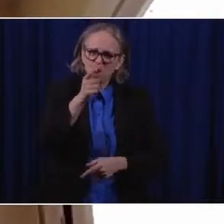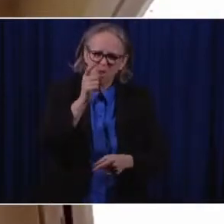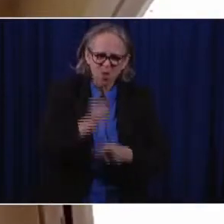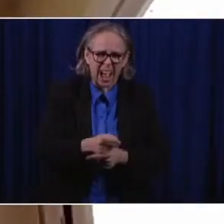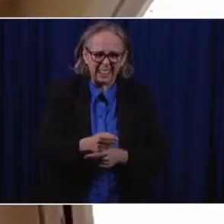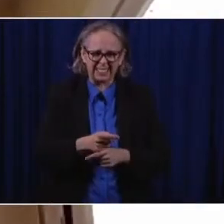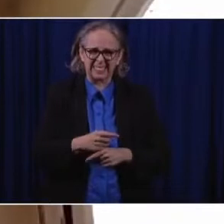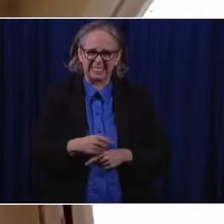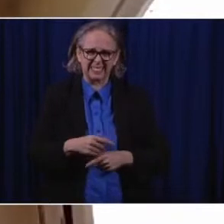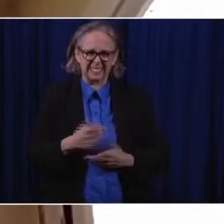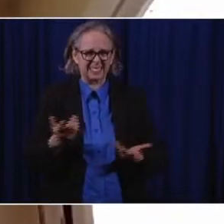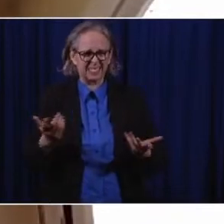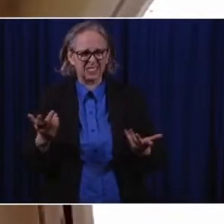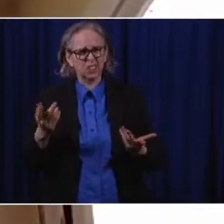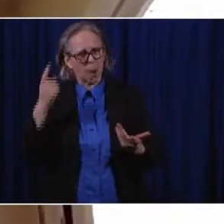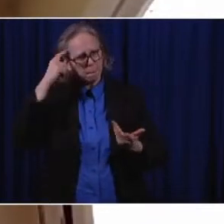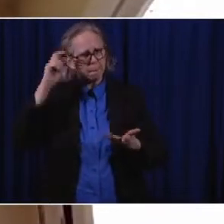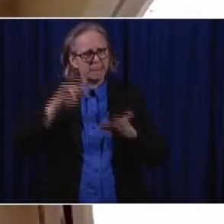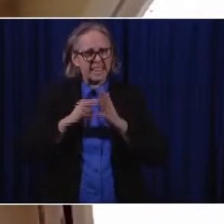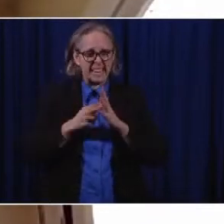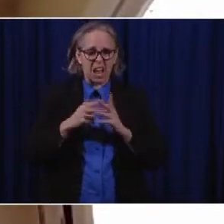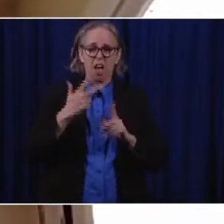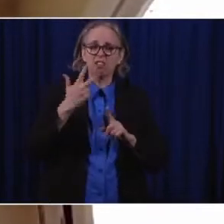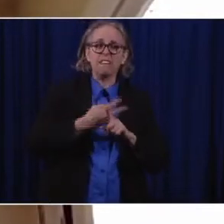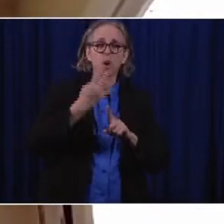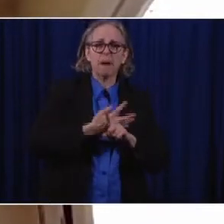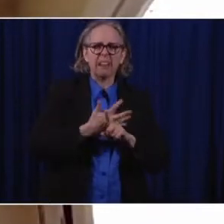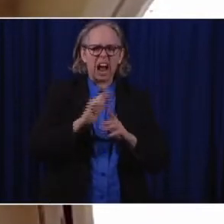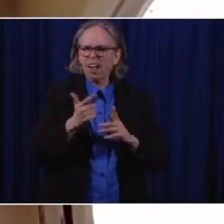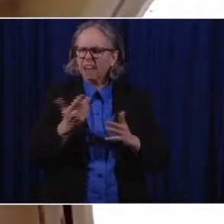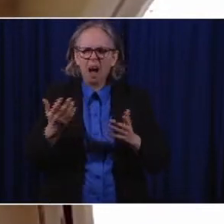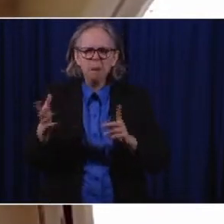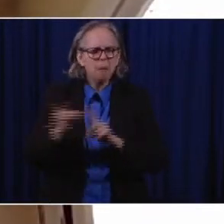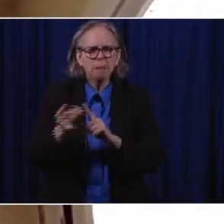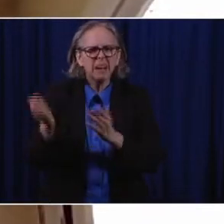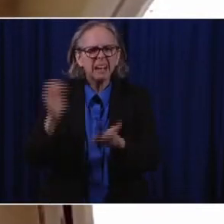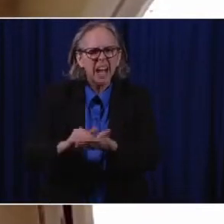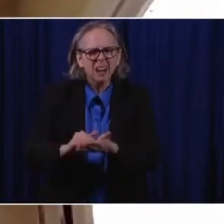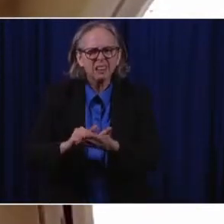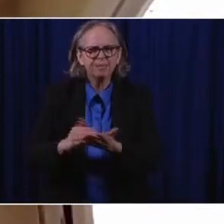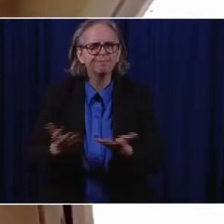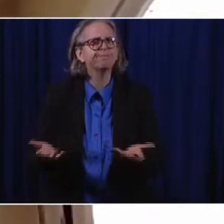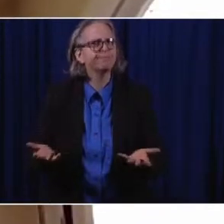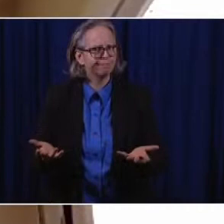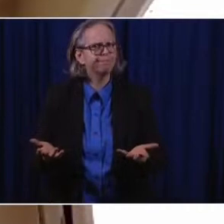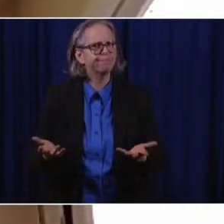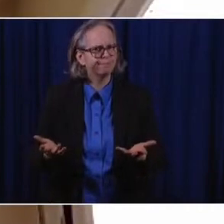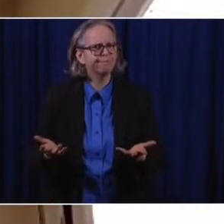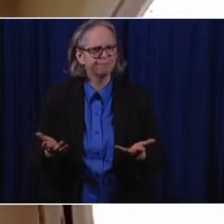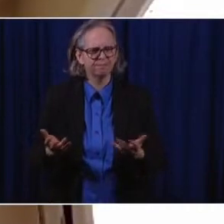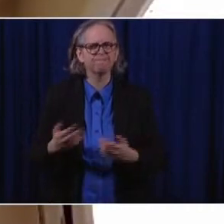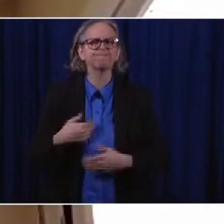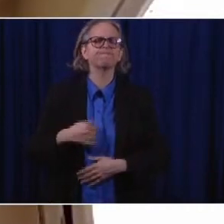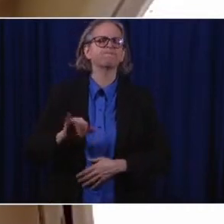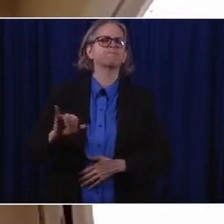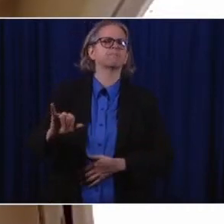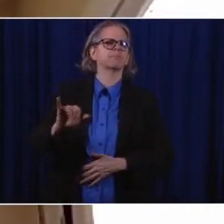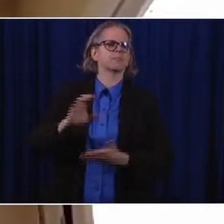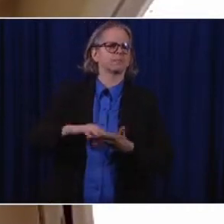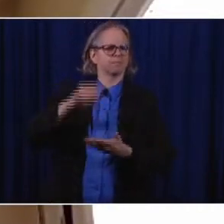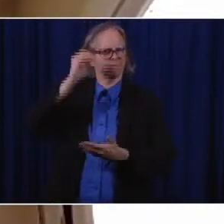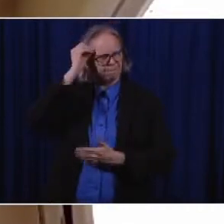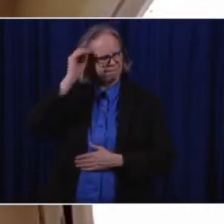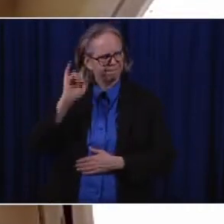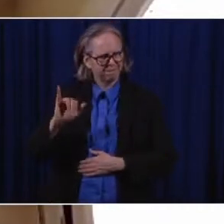more than about 3 months. And the numbers, though, of that are very, very small